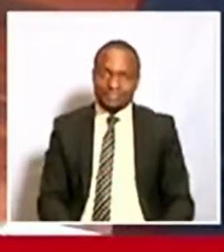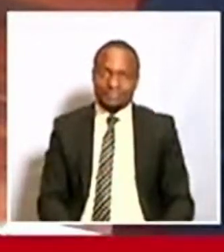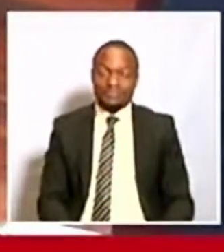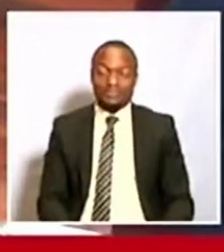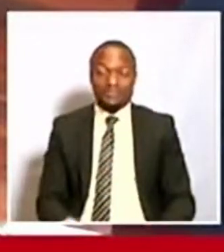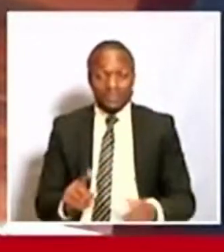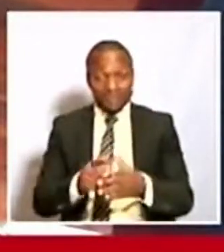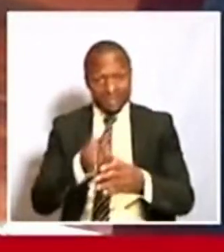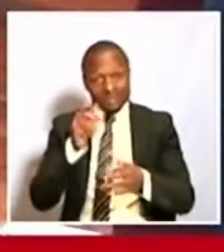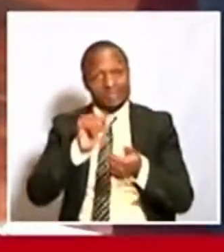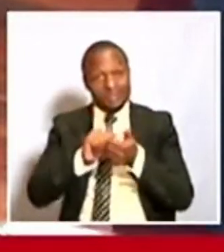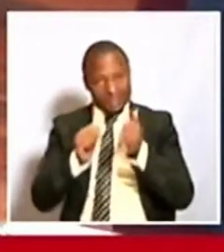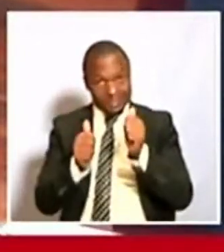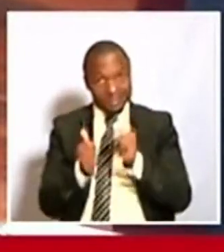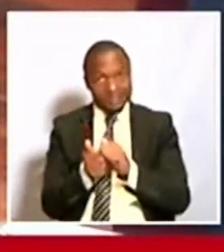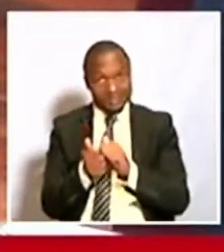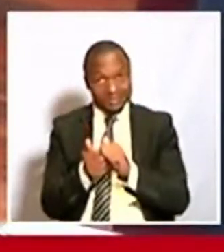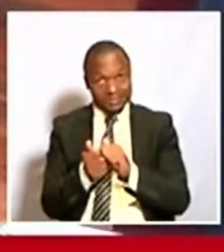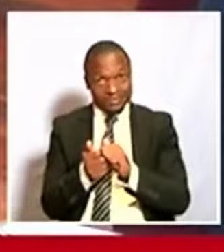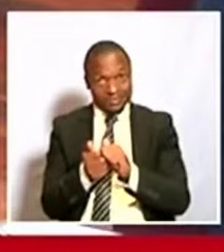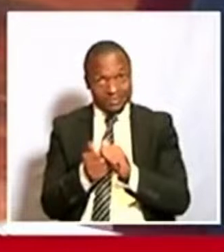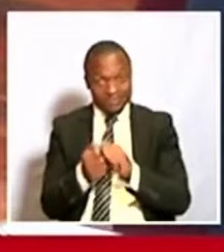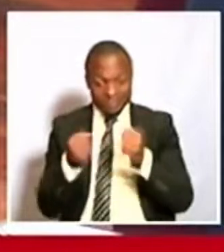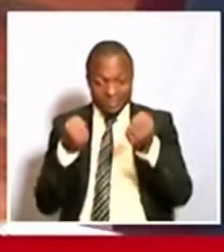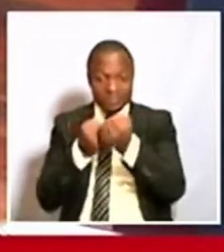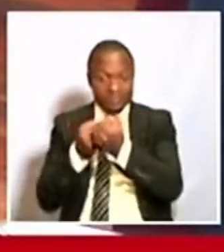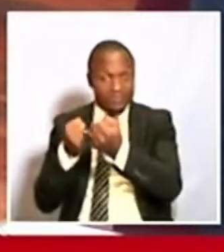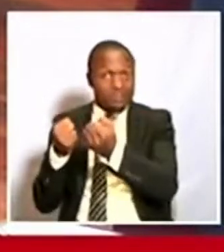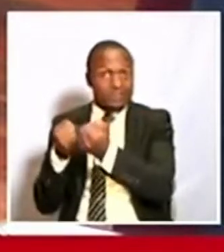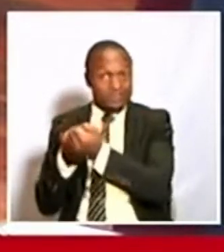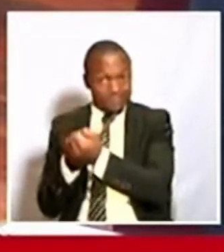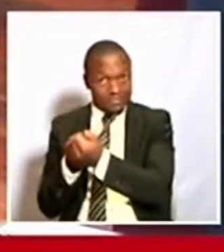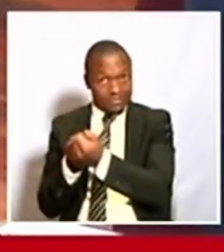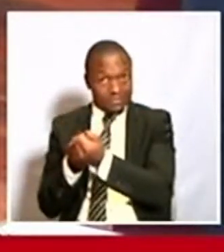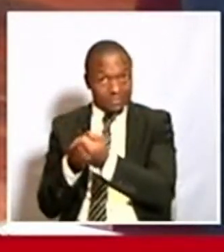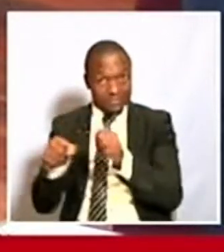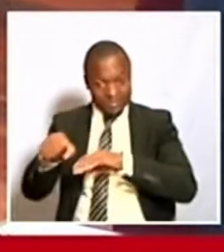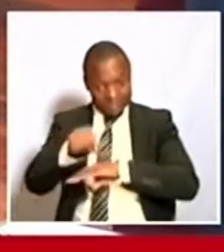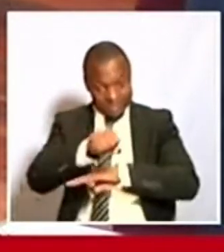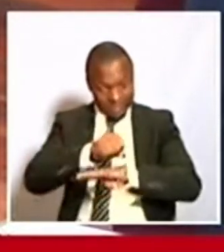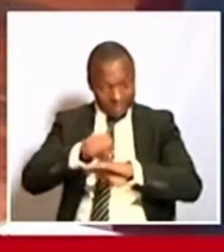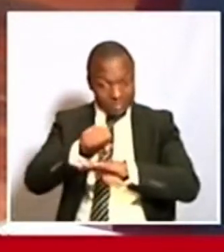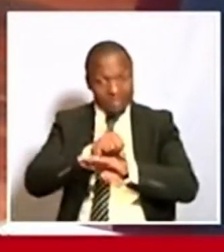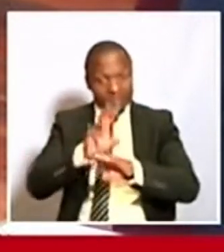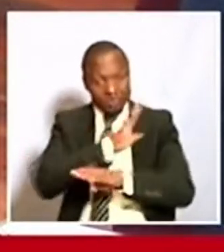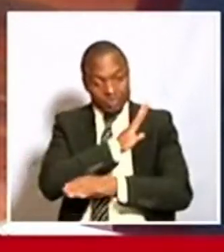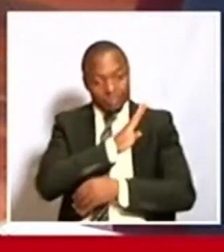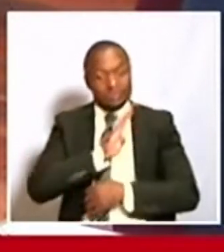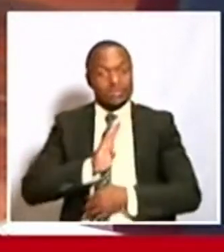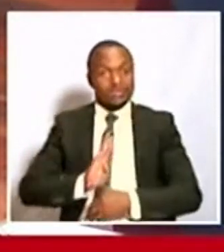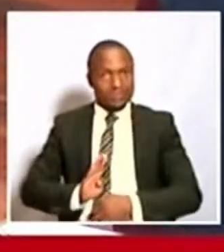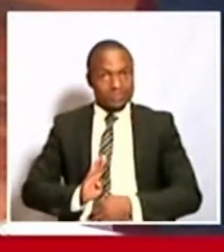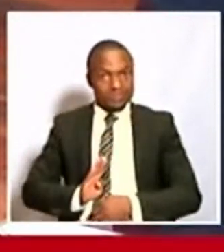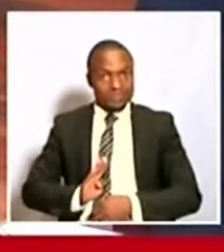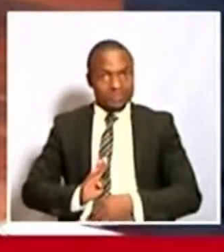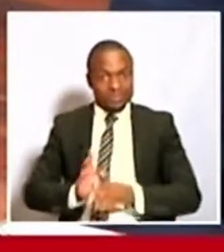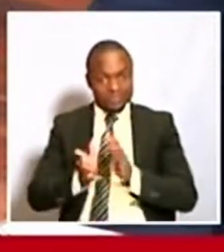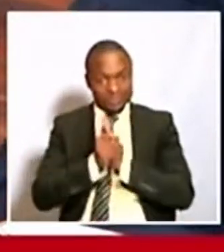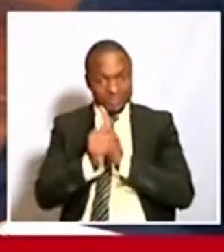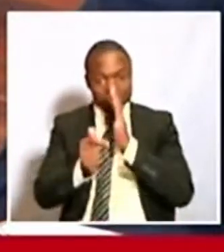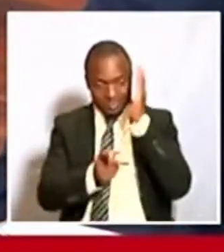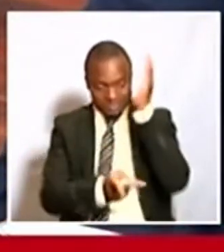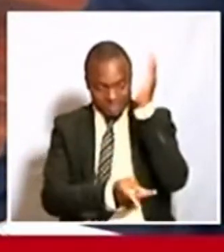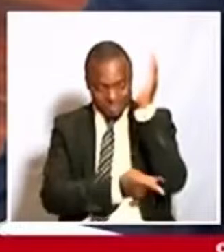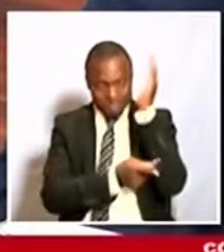The next query is on bursaries, which is secondary boarding and skills